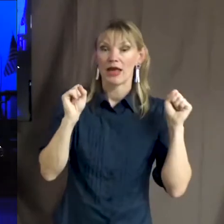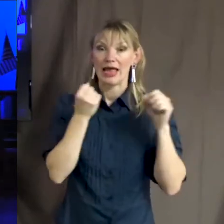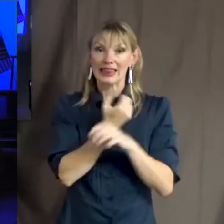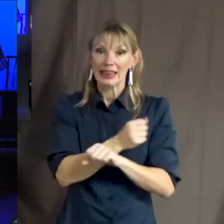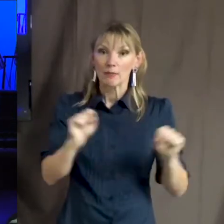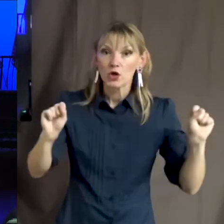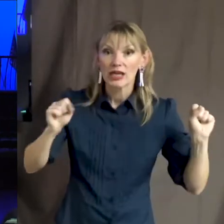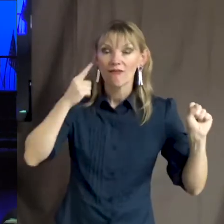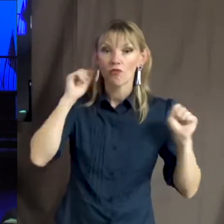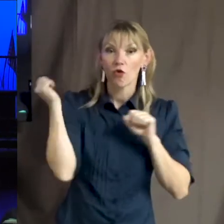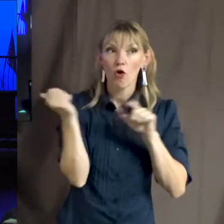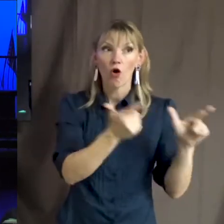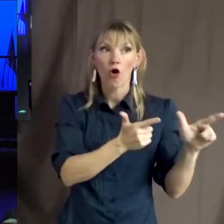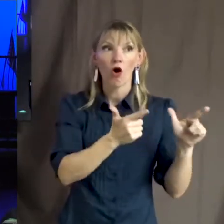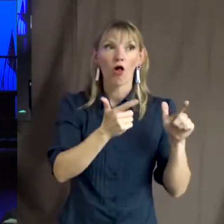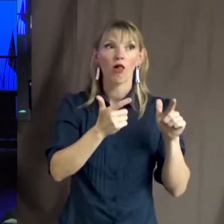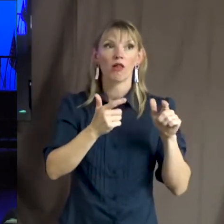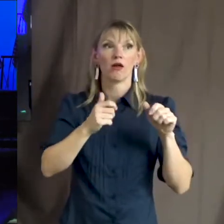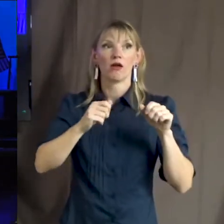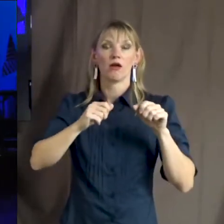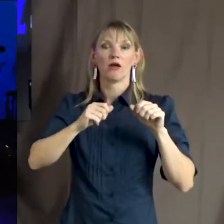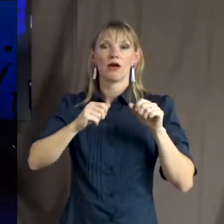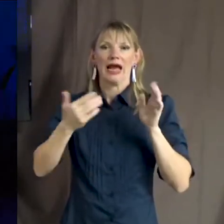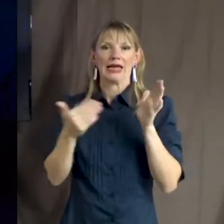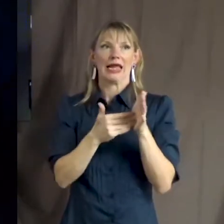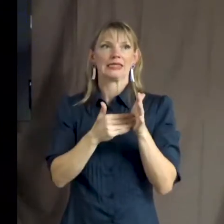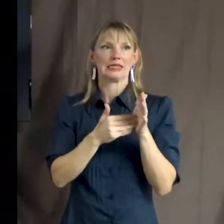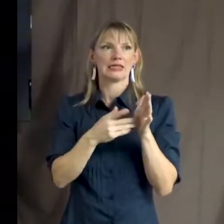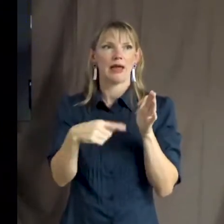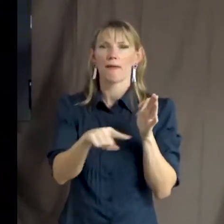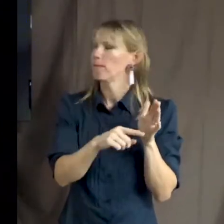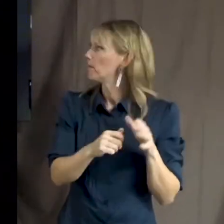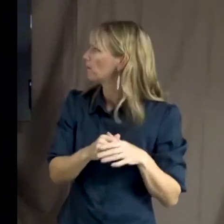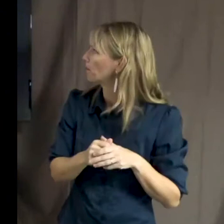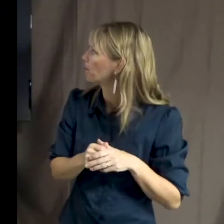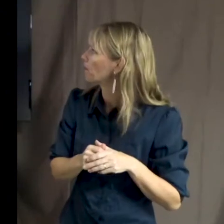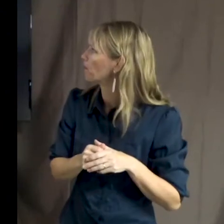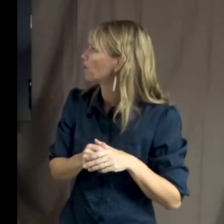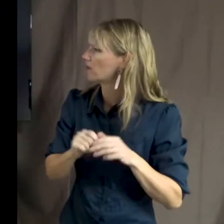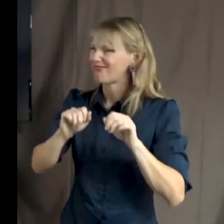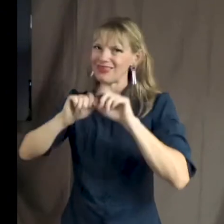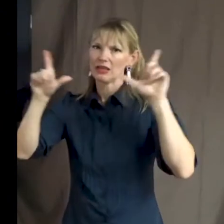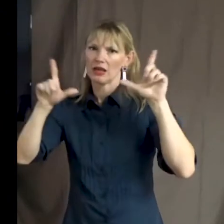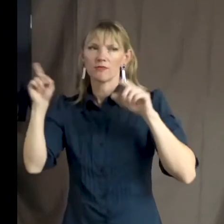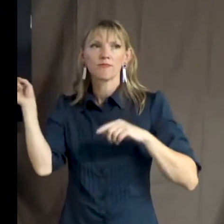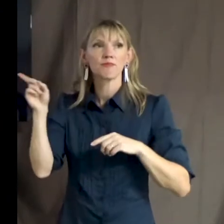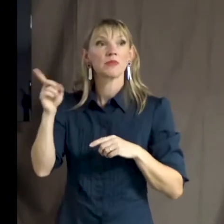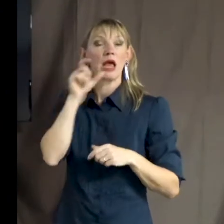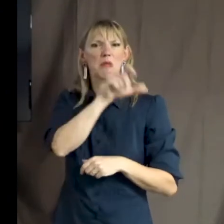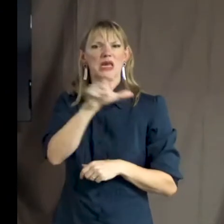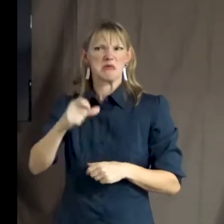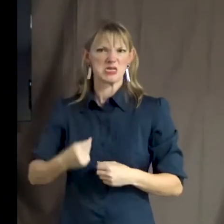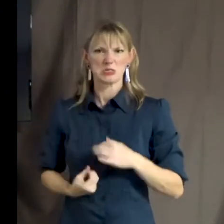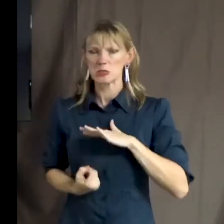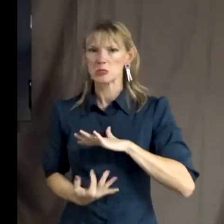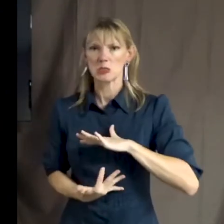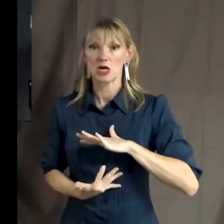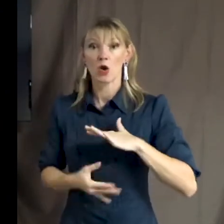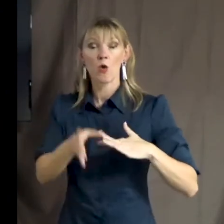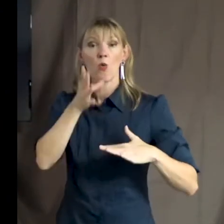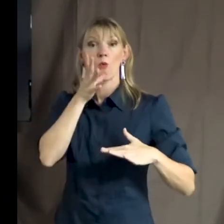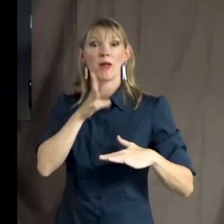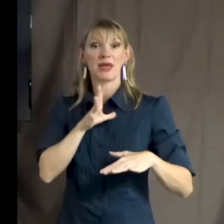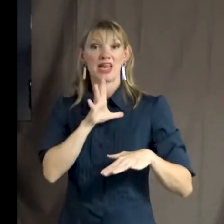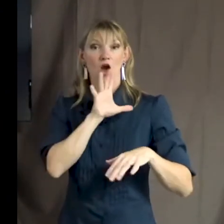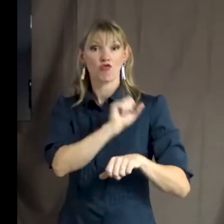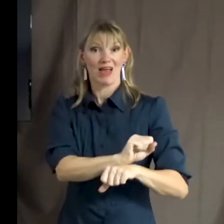the signs. I think we have a slide or two that shows that. And so people were outraged, and these women were arrested,